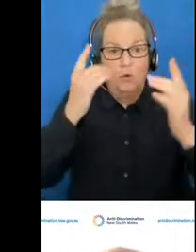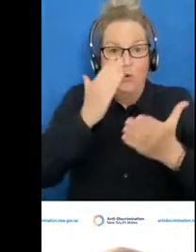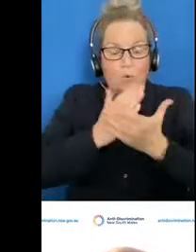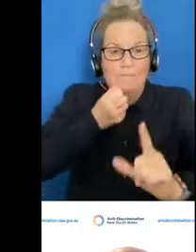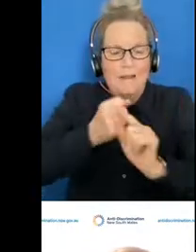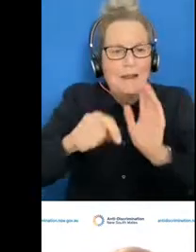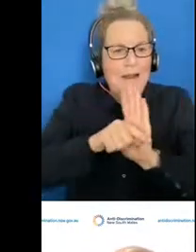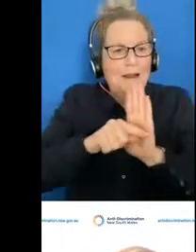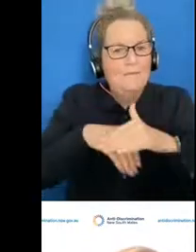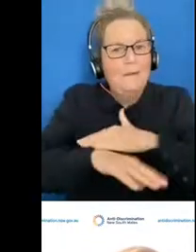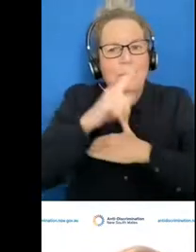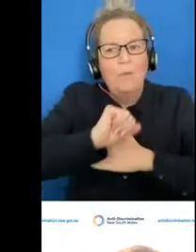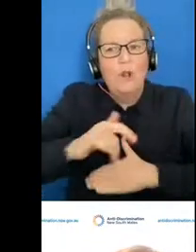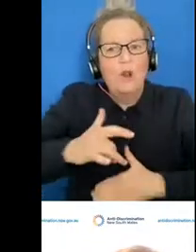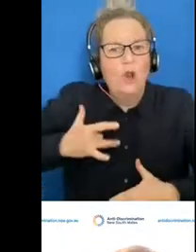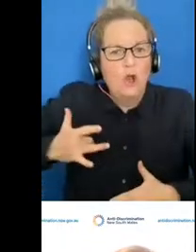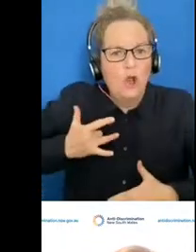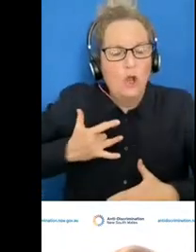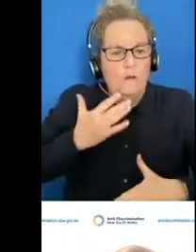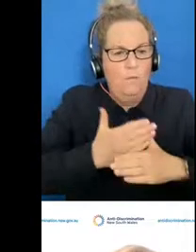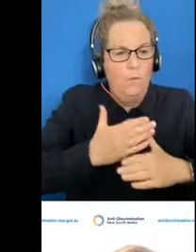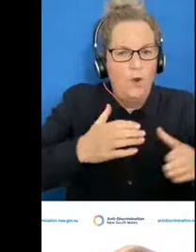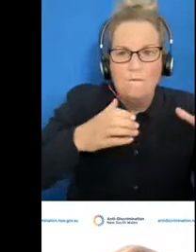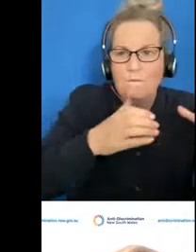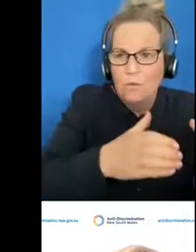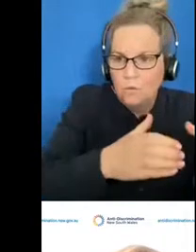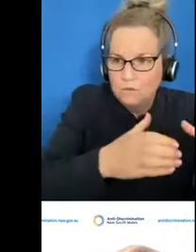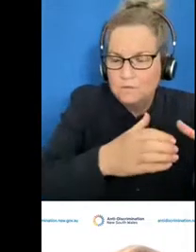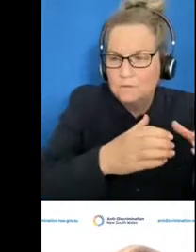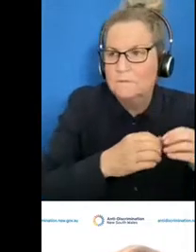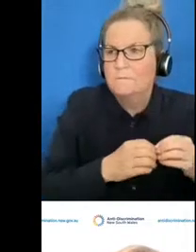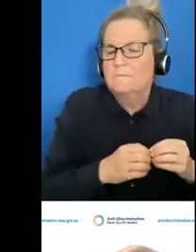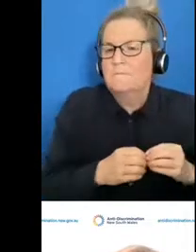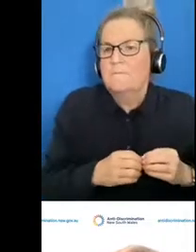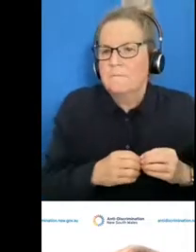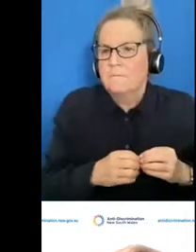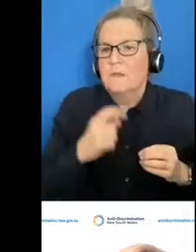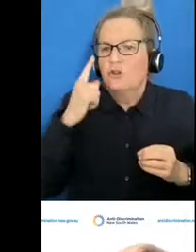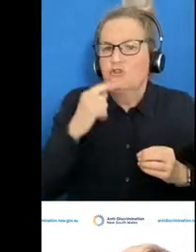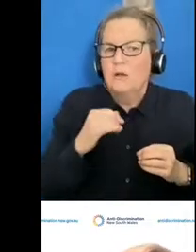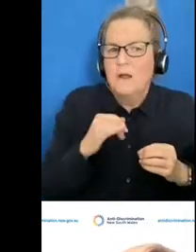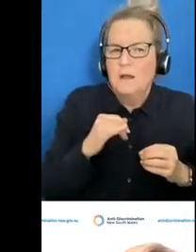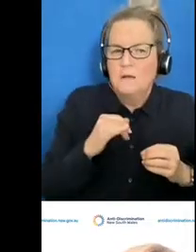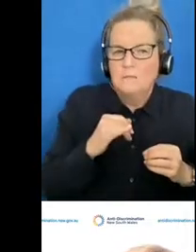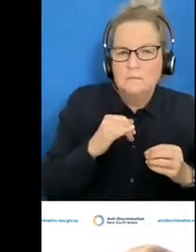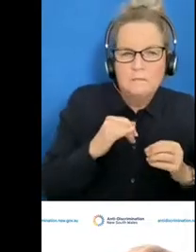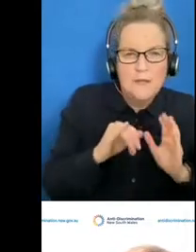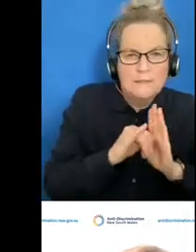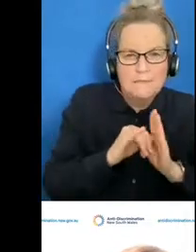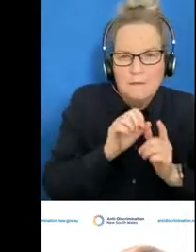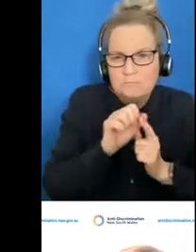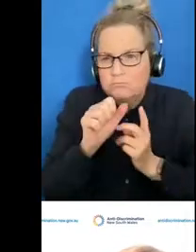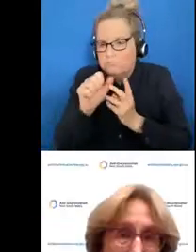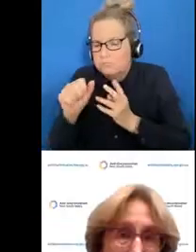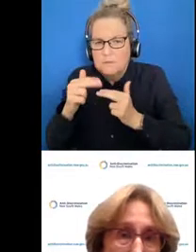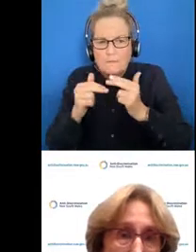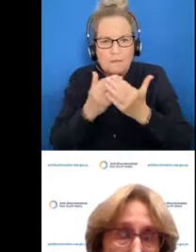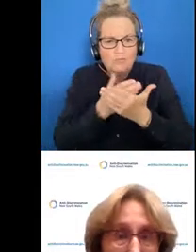have in the workforce in particular, and also to try and identify and develop some resources and tools